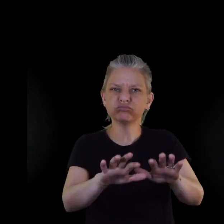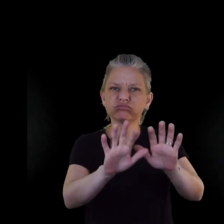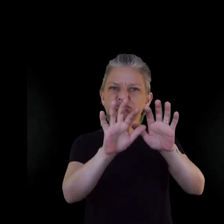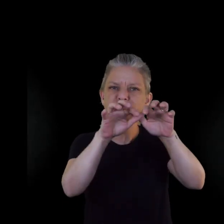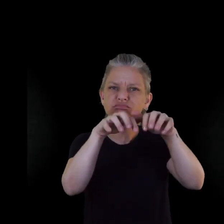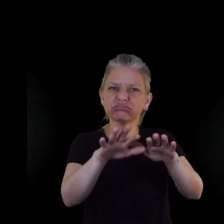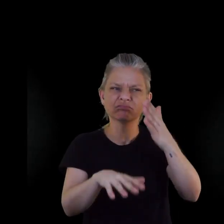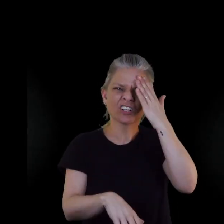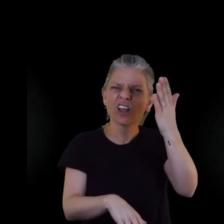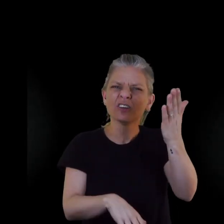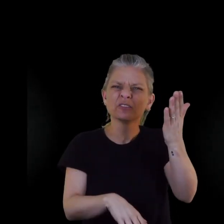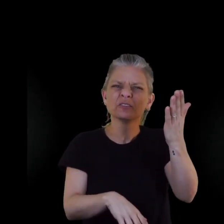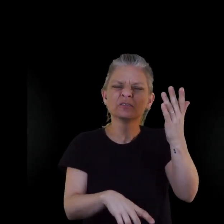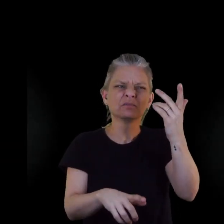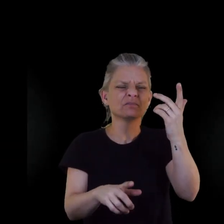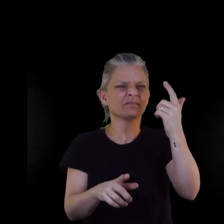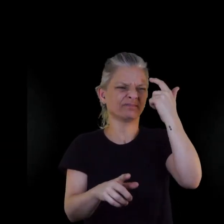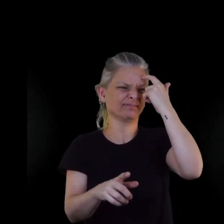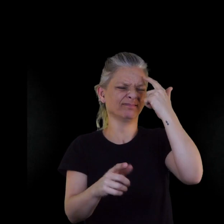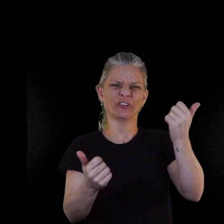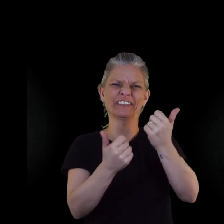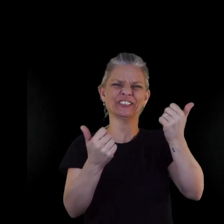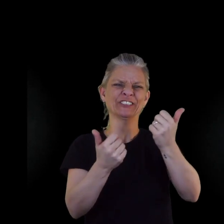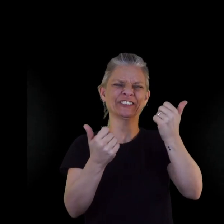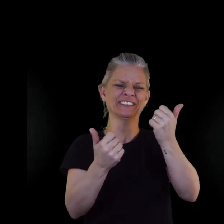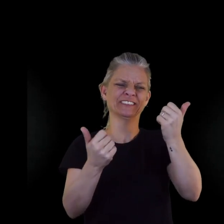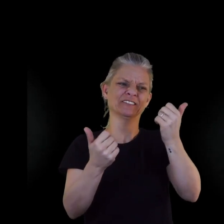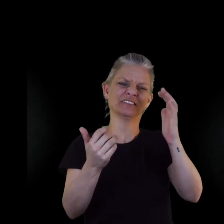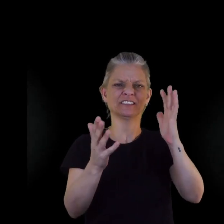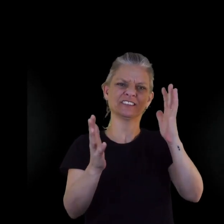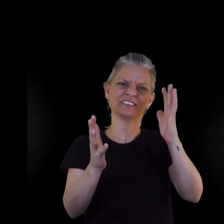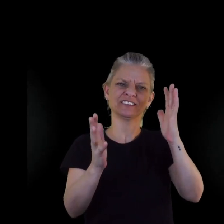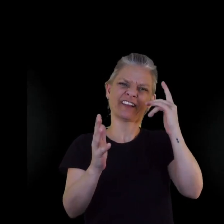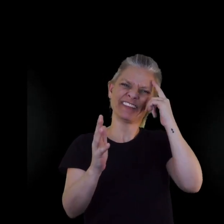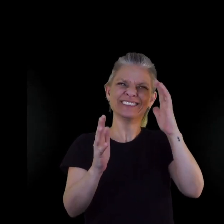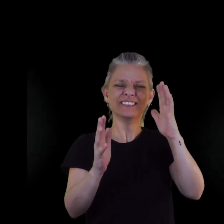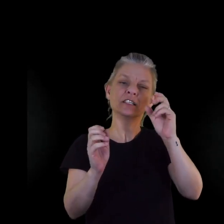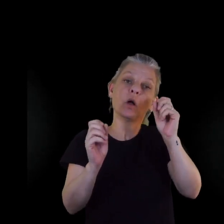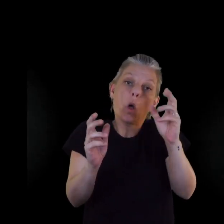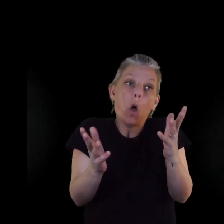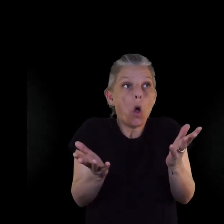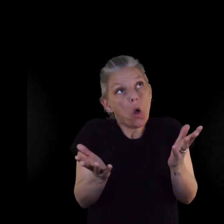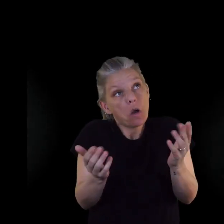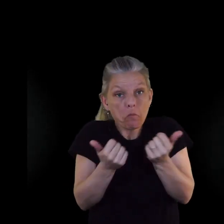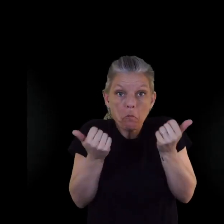I know it sounds a bit unfinished in my head, but I think it's okay that it's